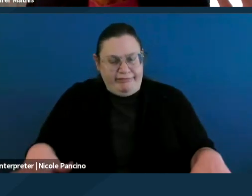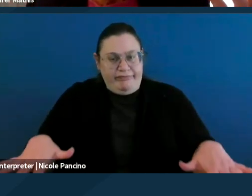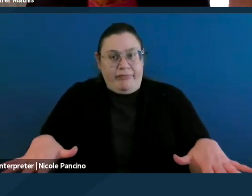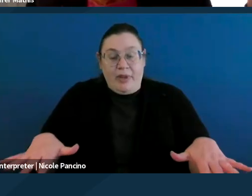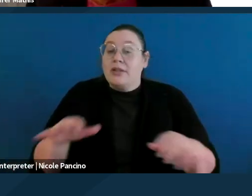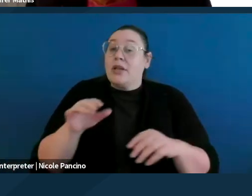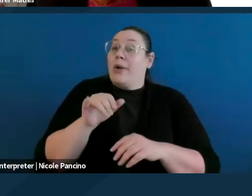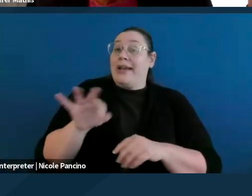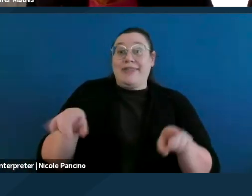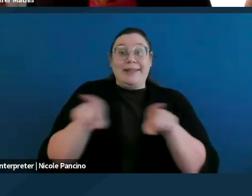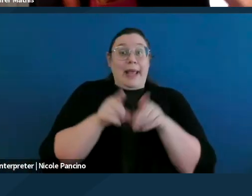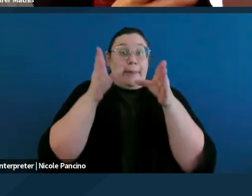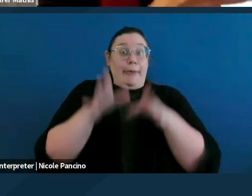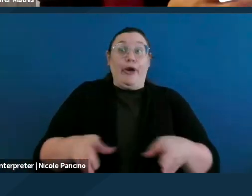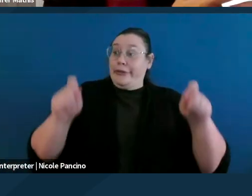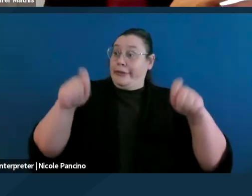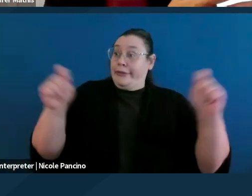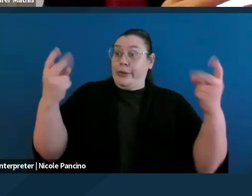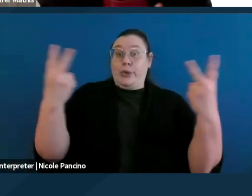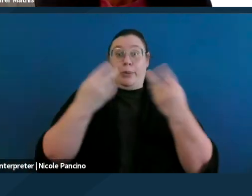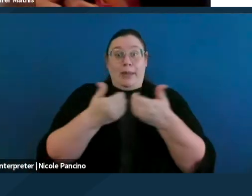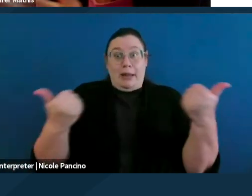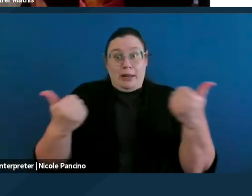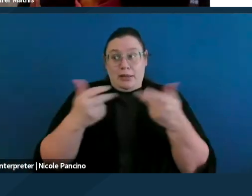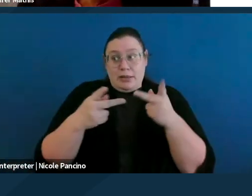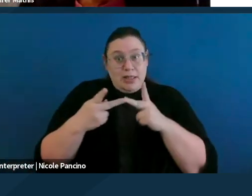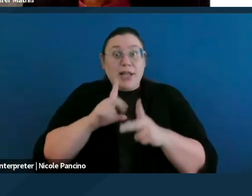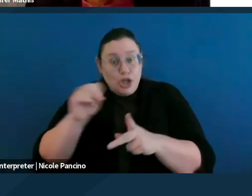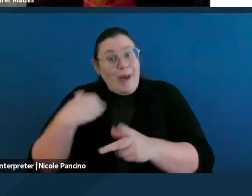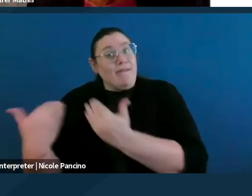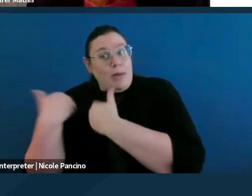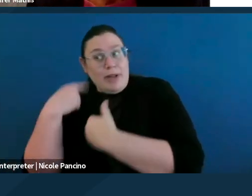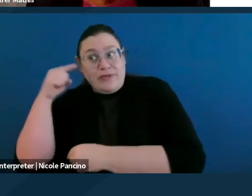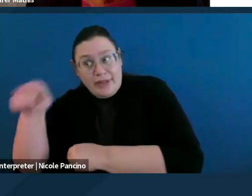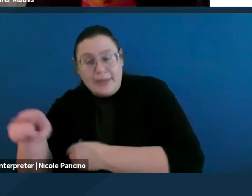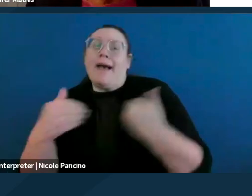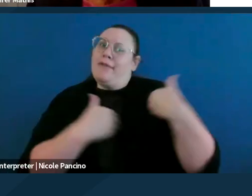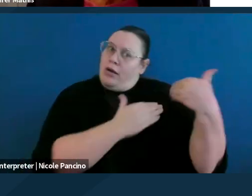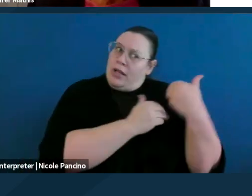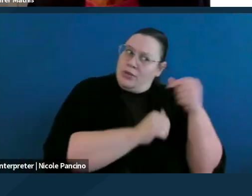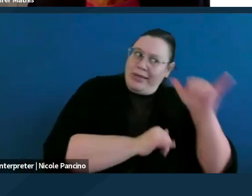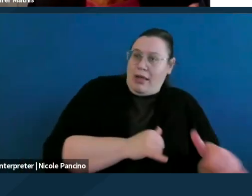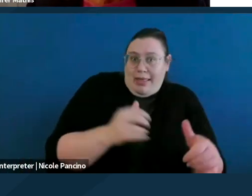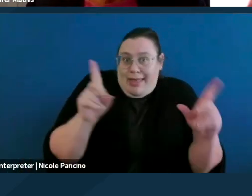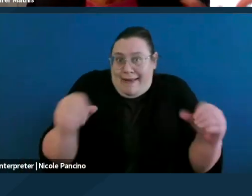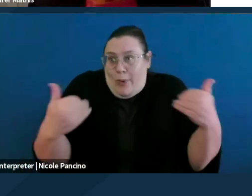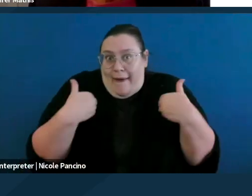same person twice, they do have an obligation under this law and they have an obligation under that law.